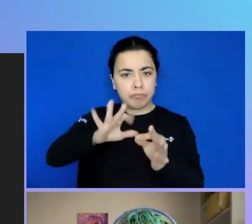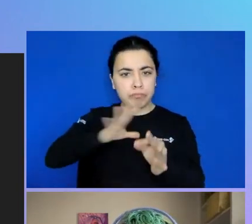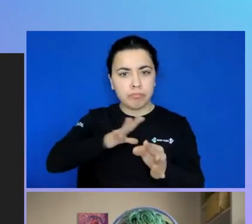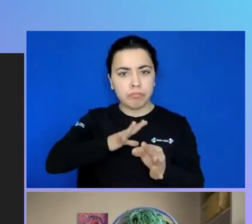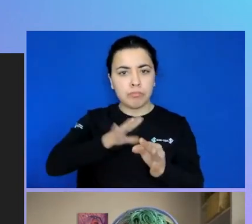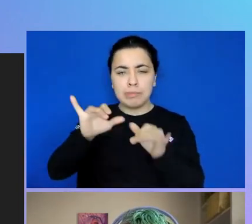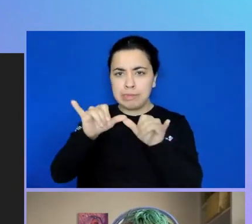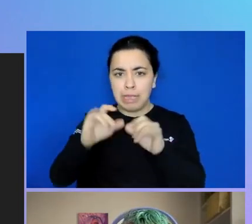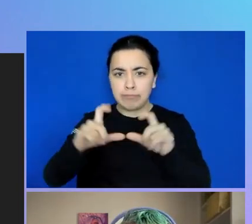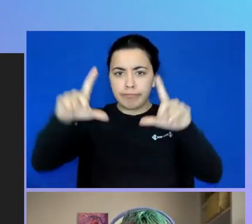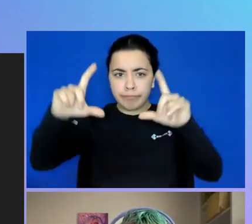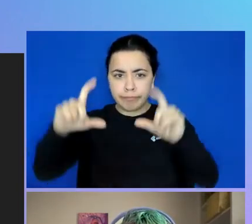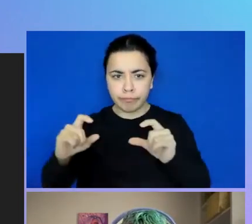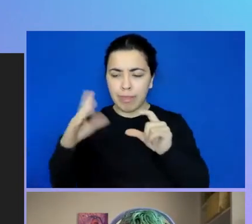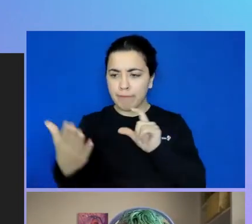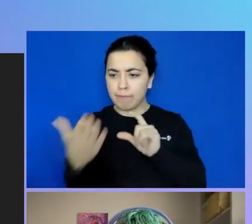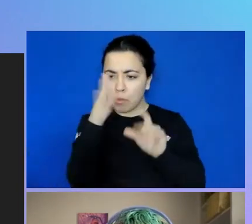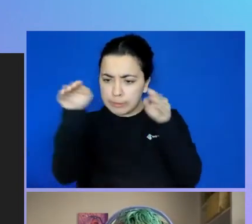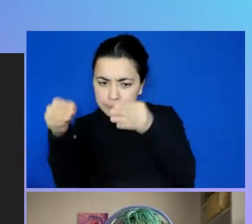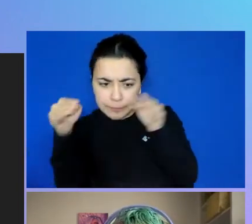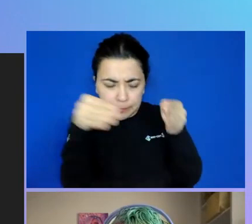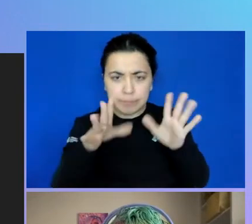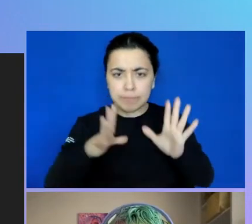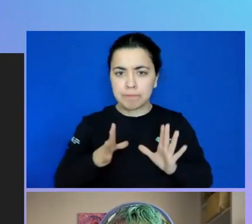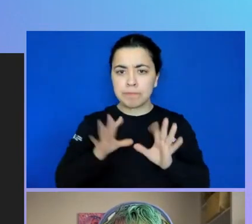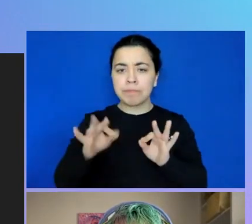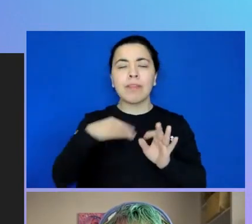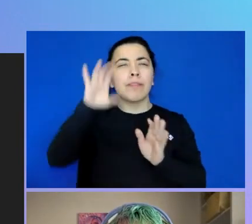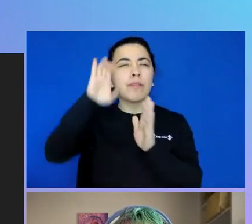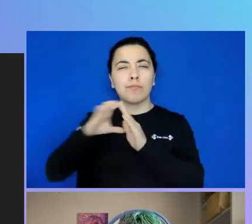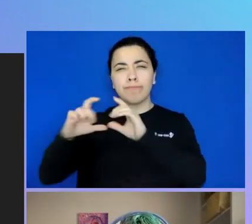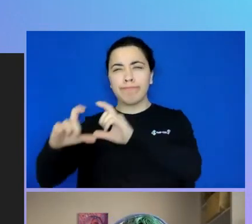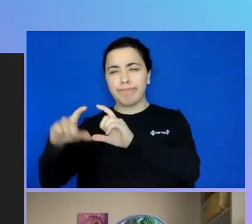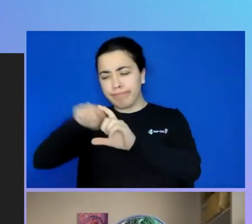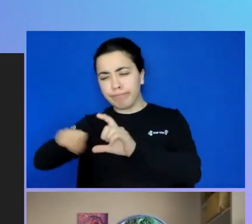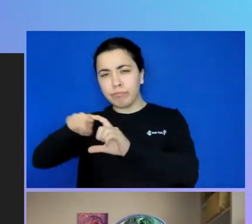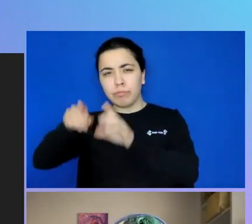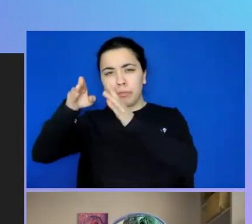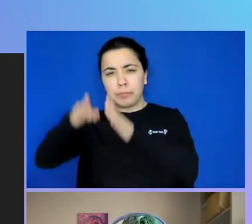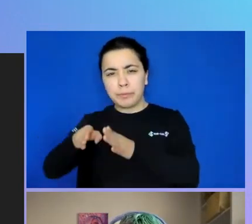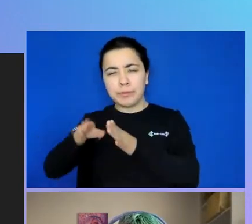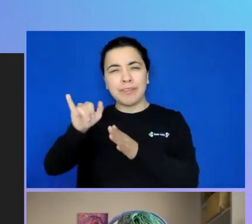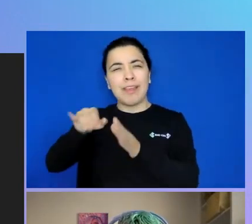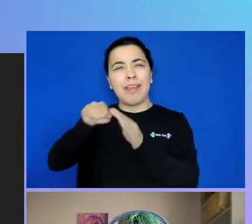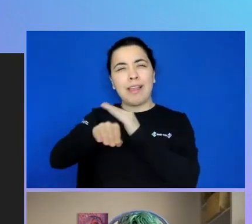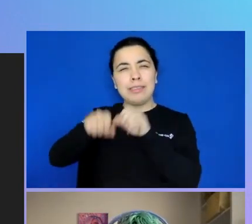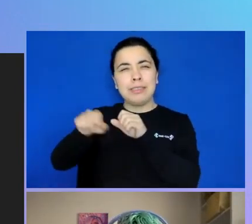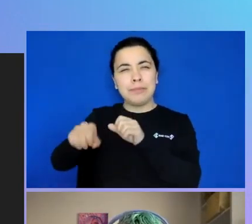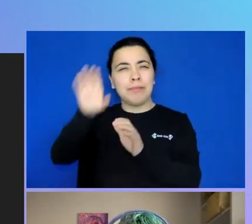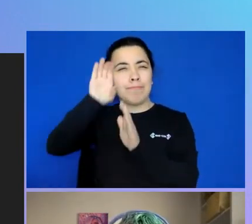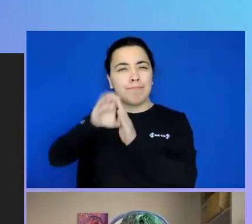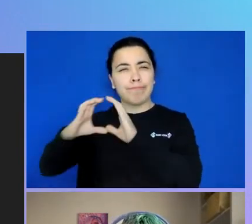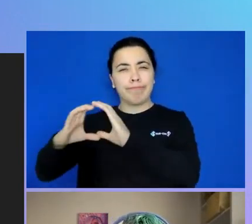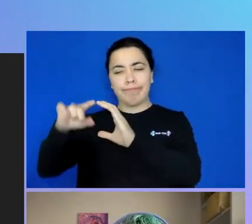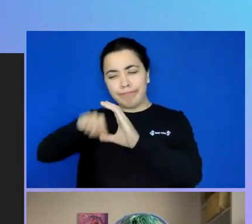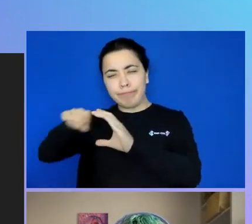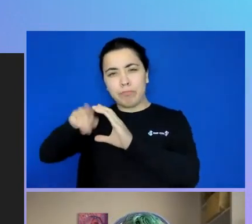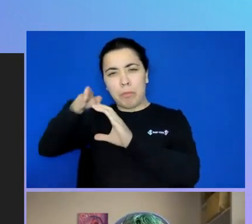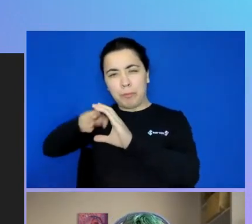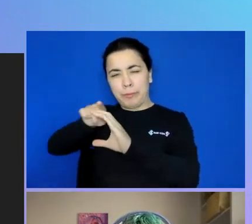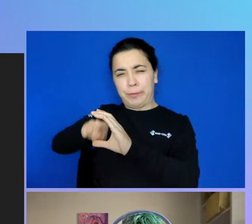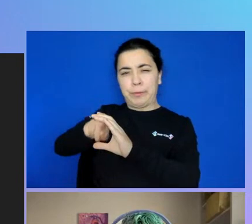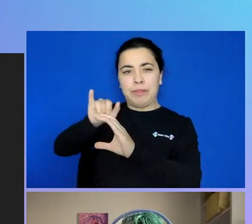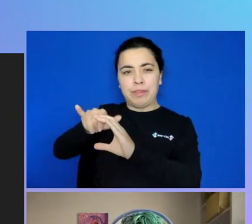And then I have a graphic of the accessibility icon kind of representing that we're using this principle of building a component library to